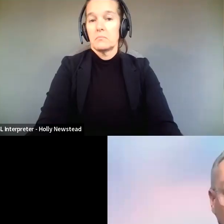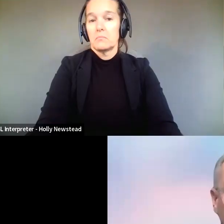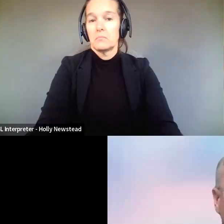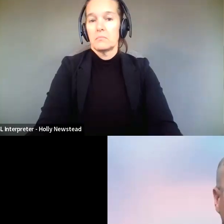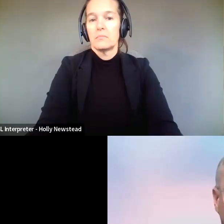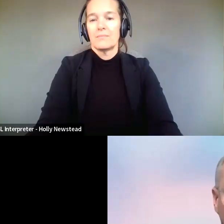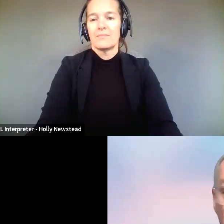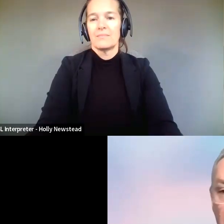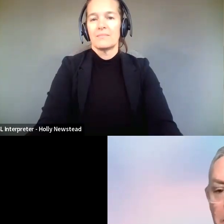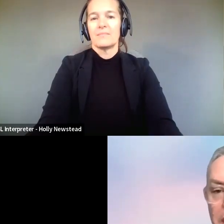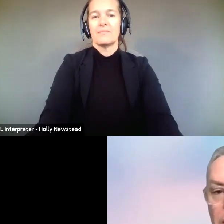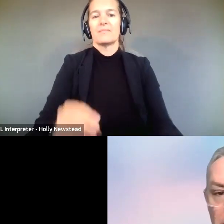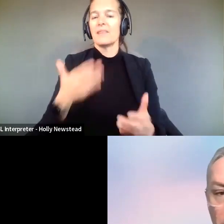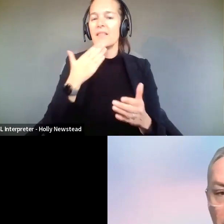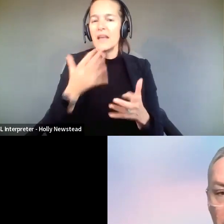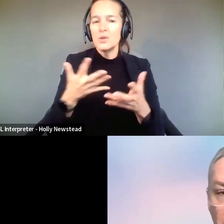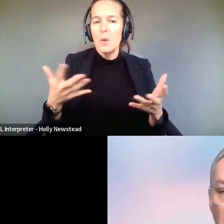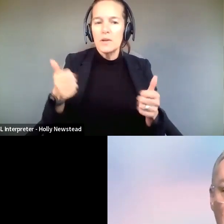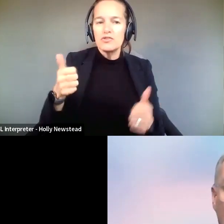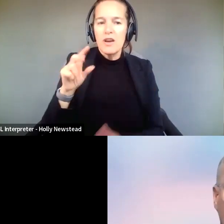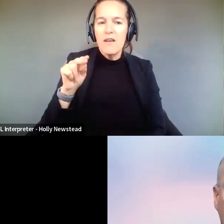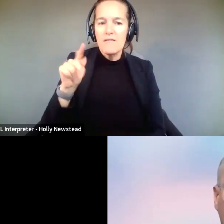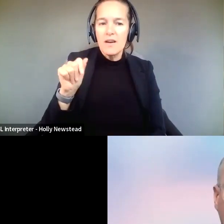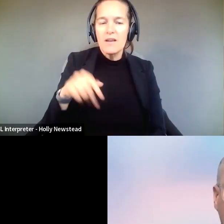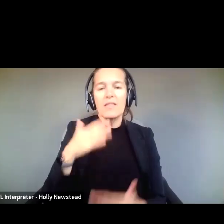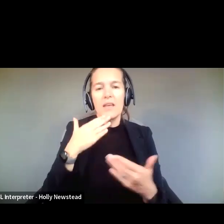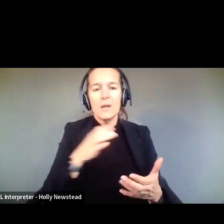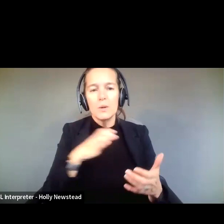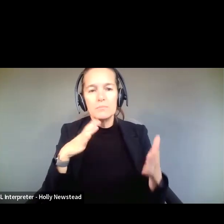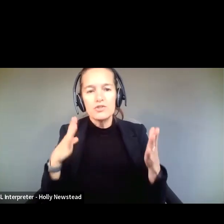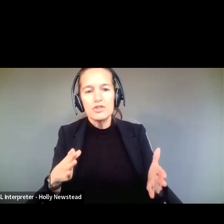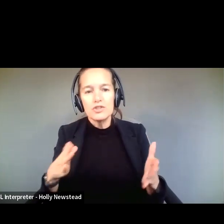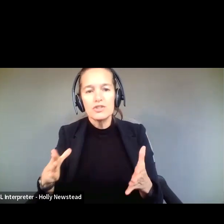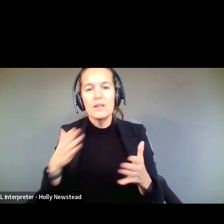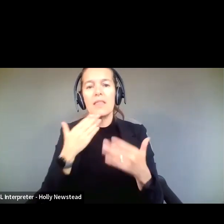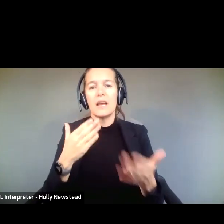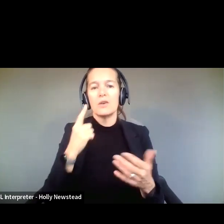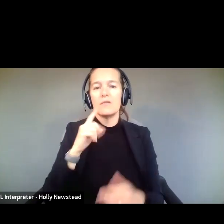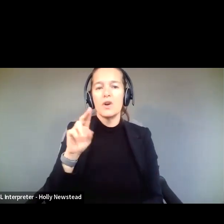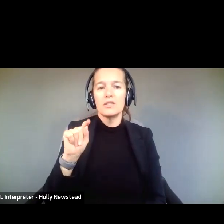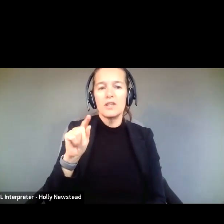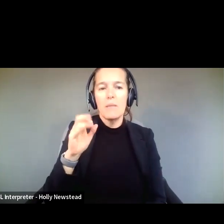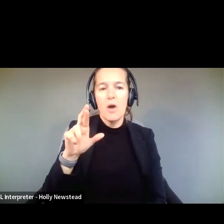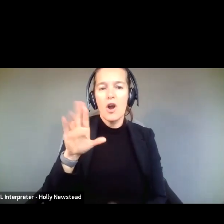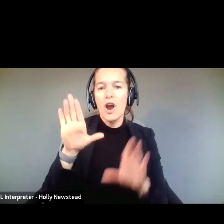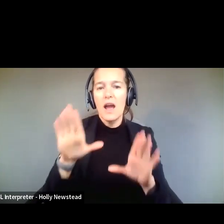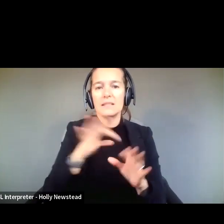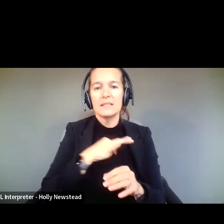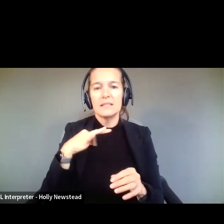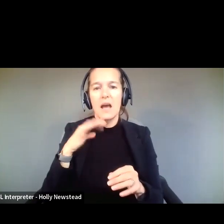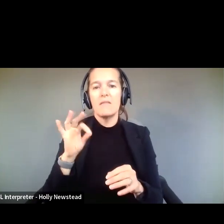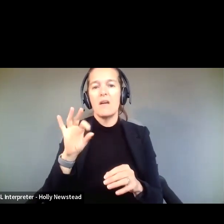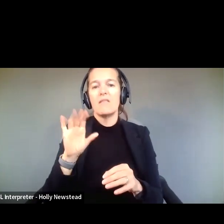Thank you so much, Chair Nava. Thank you, commissioners. Thank you to Tamar and the excellent staff of the Little